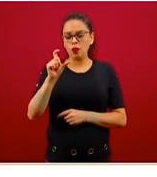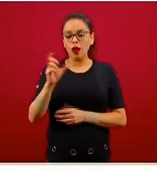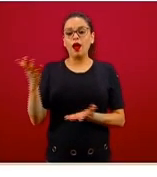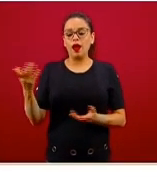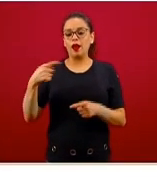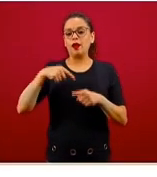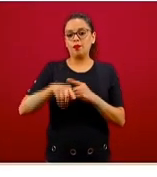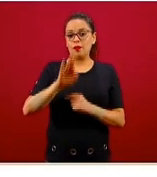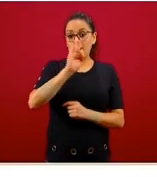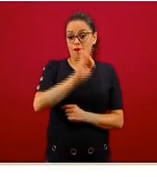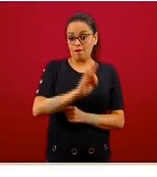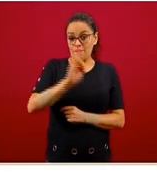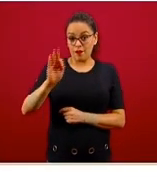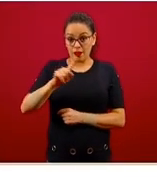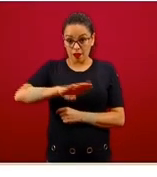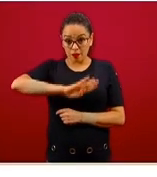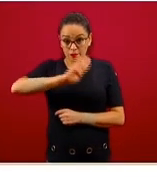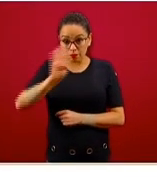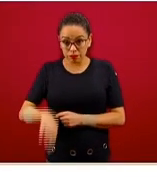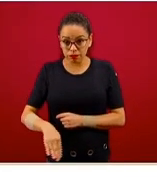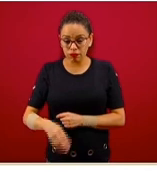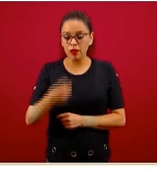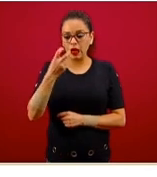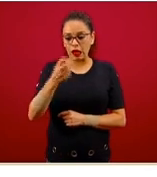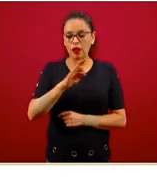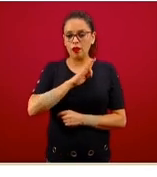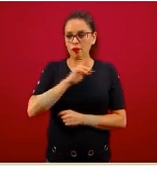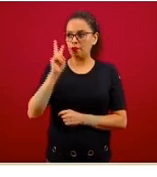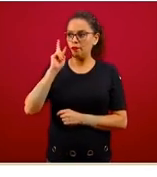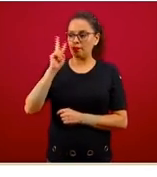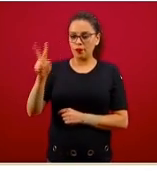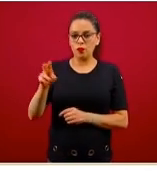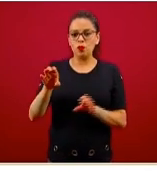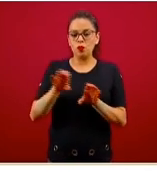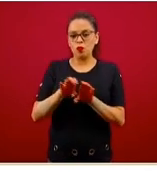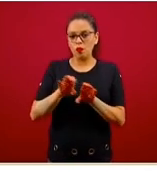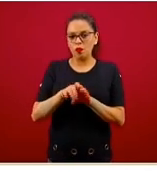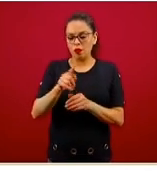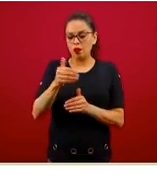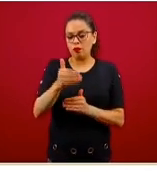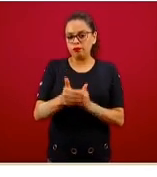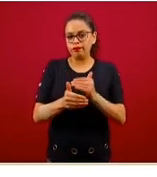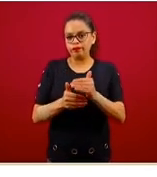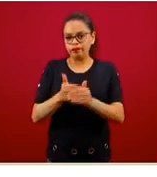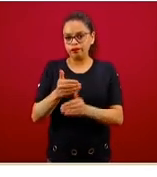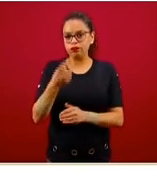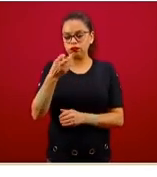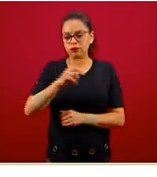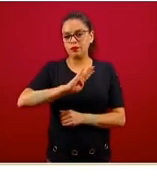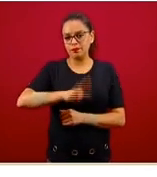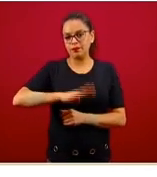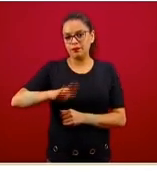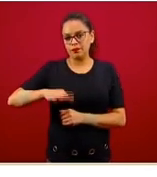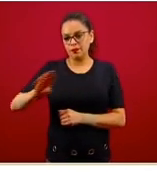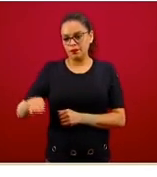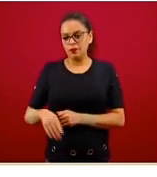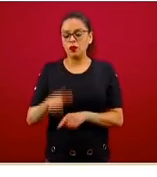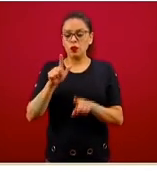Here we have the fatality distribution per date of death. As you